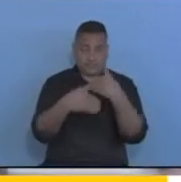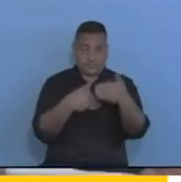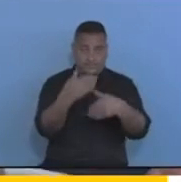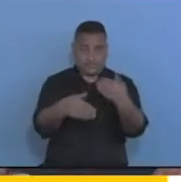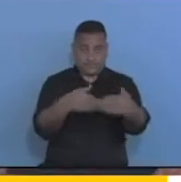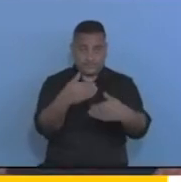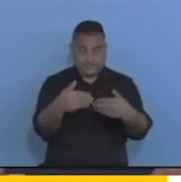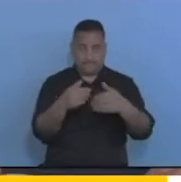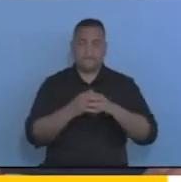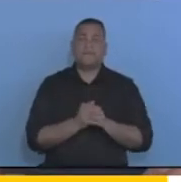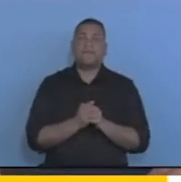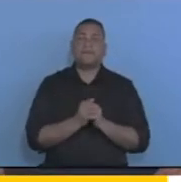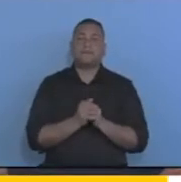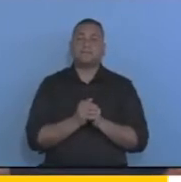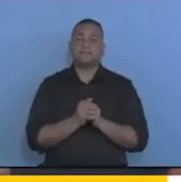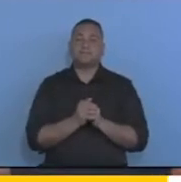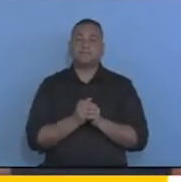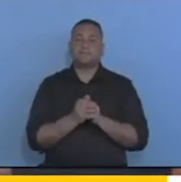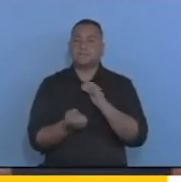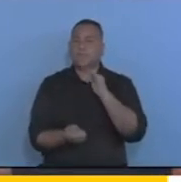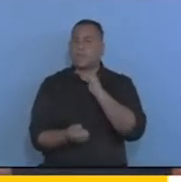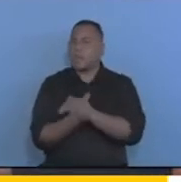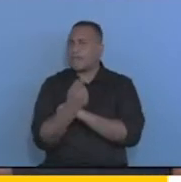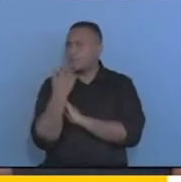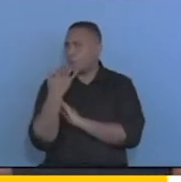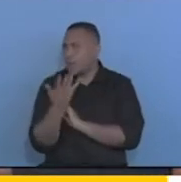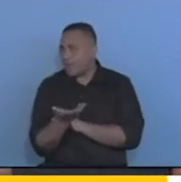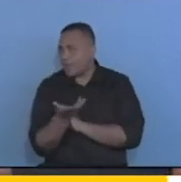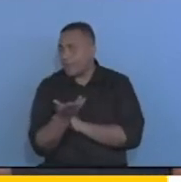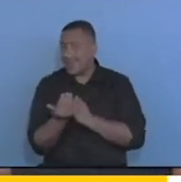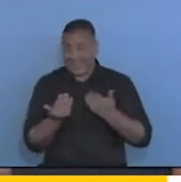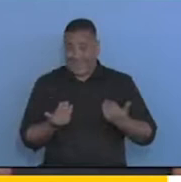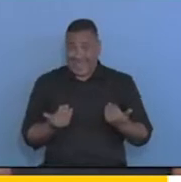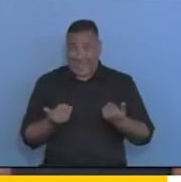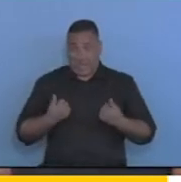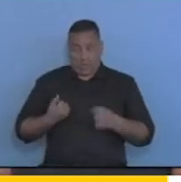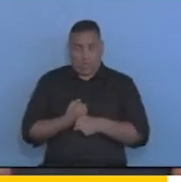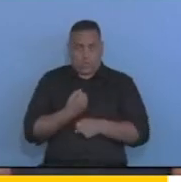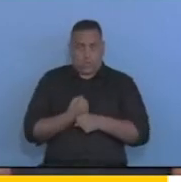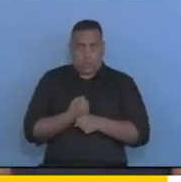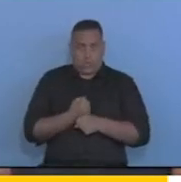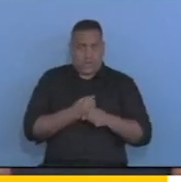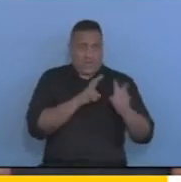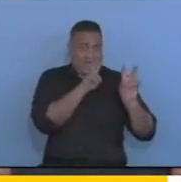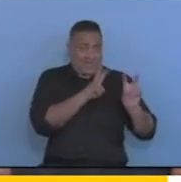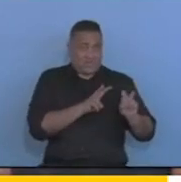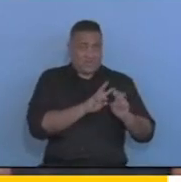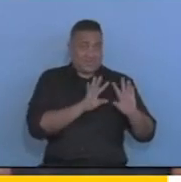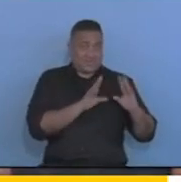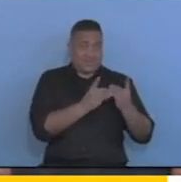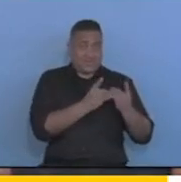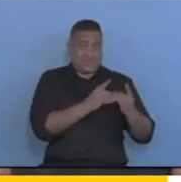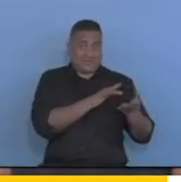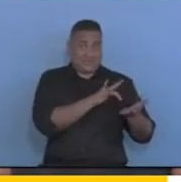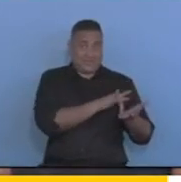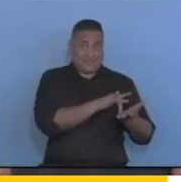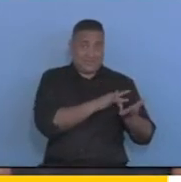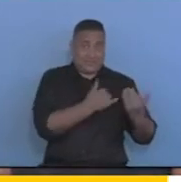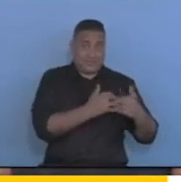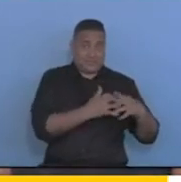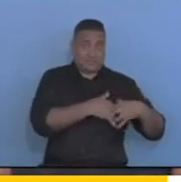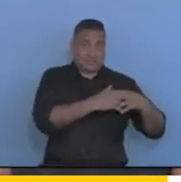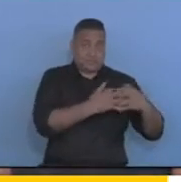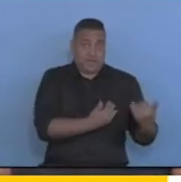when this is happening, more or less? We're already currently busy with the electrician center specialization. 2023, we